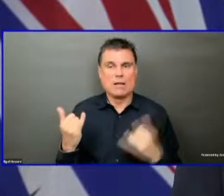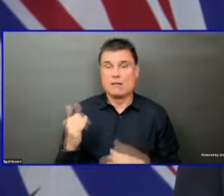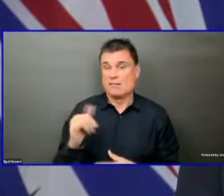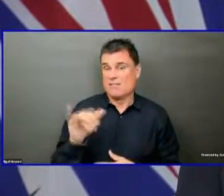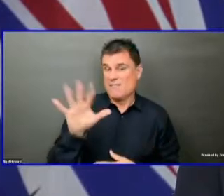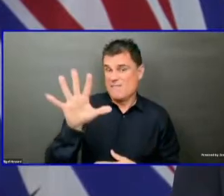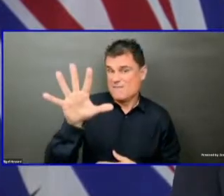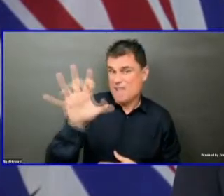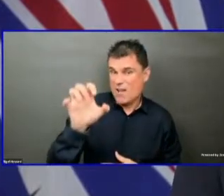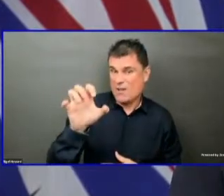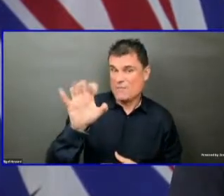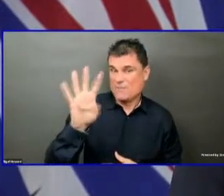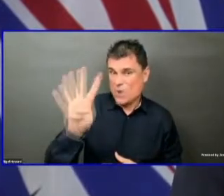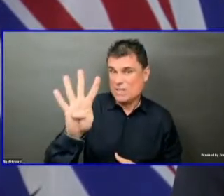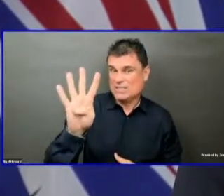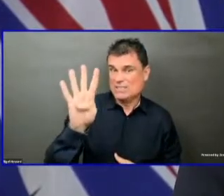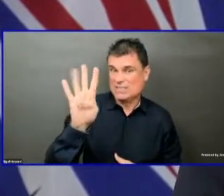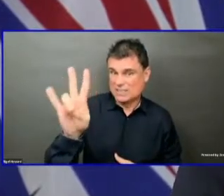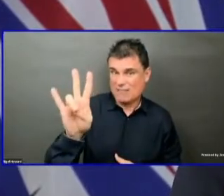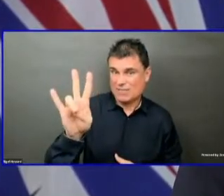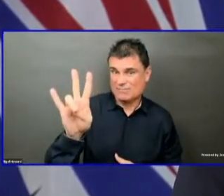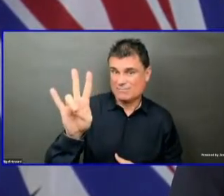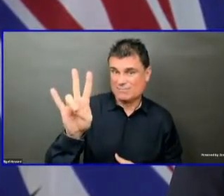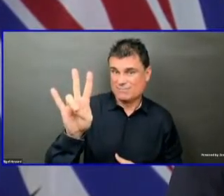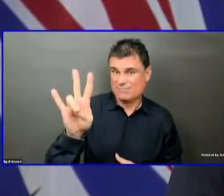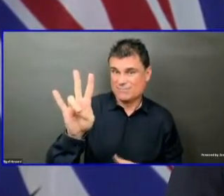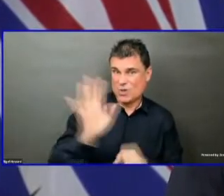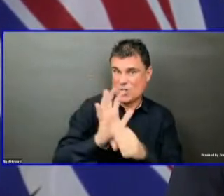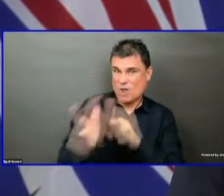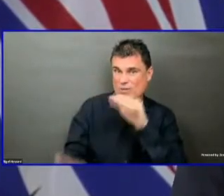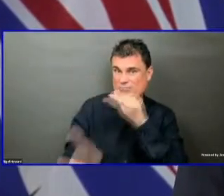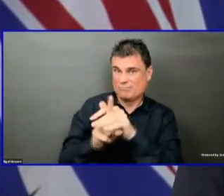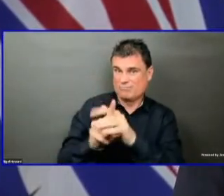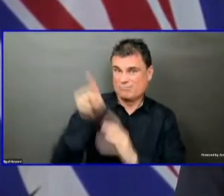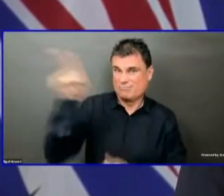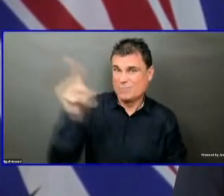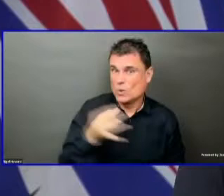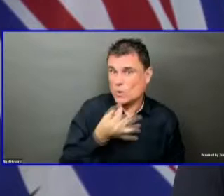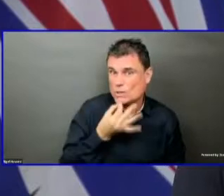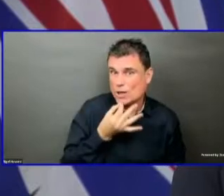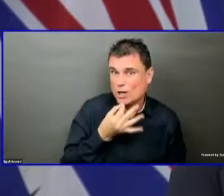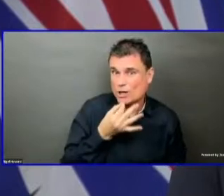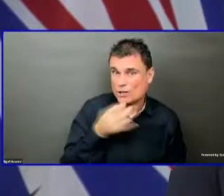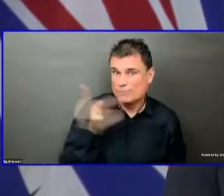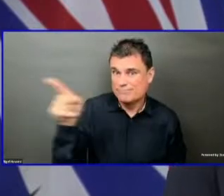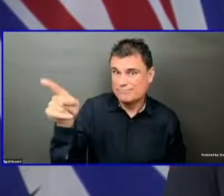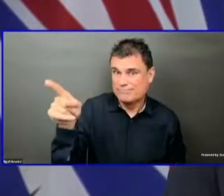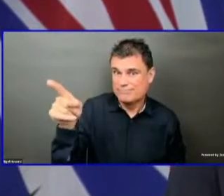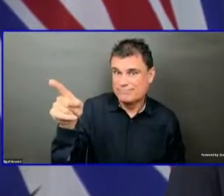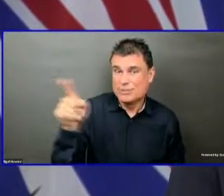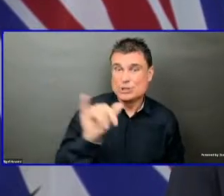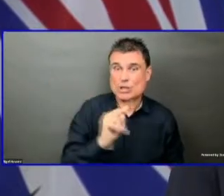Whistler from January 1st to February 2nd. We also saw, and you can see it in the maps,